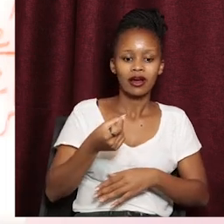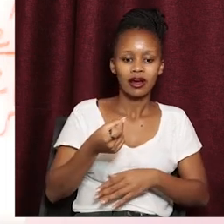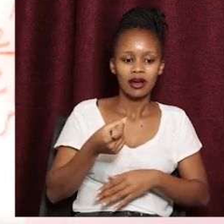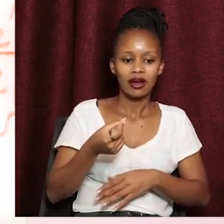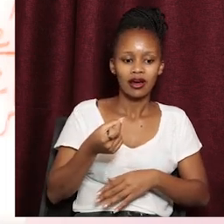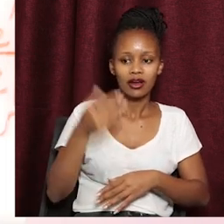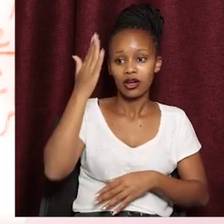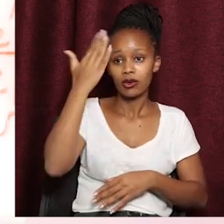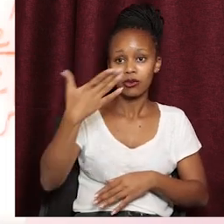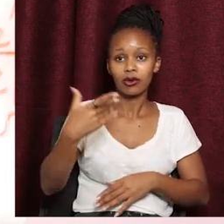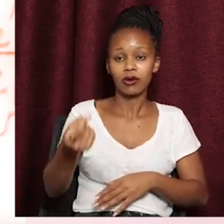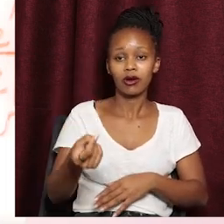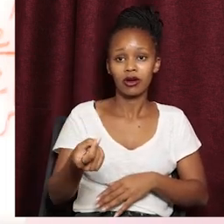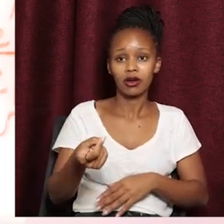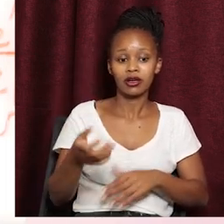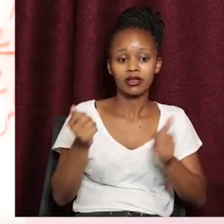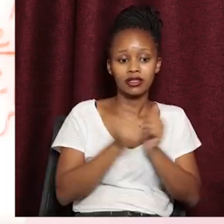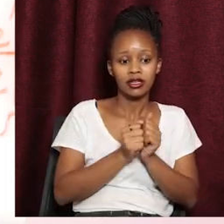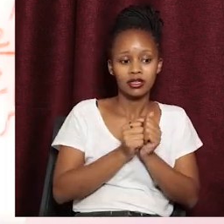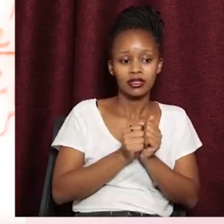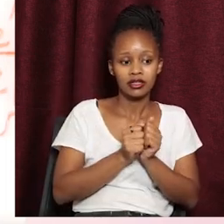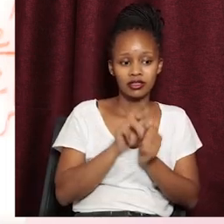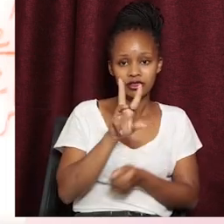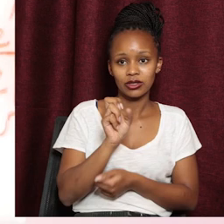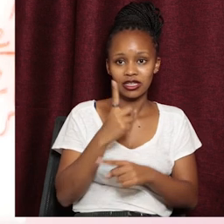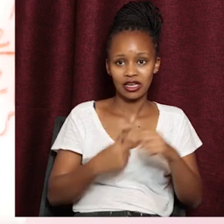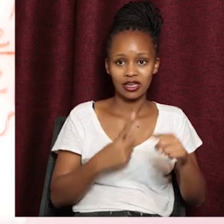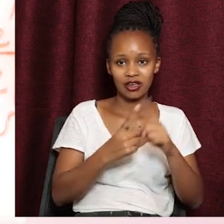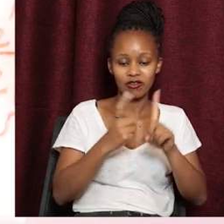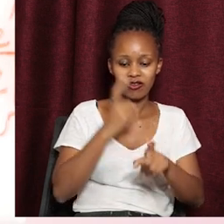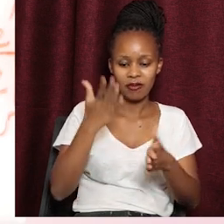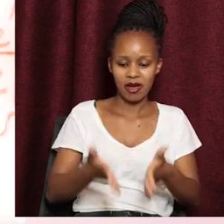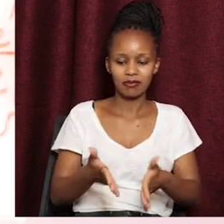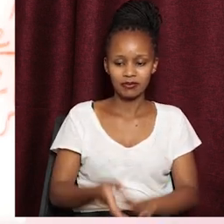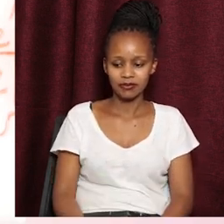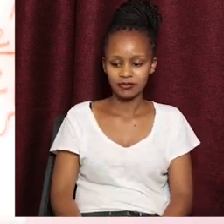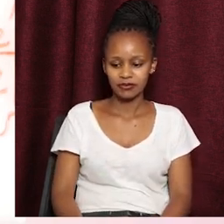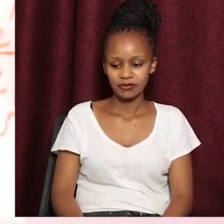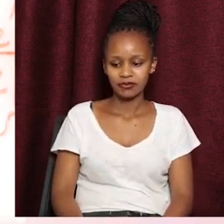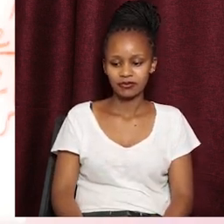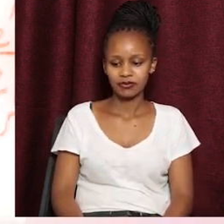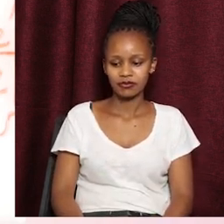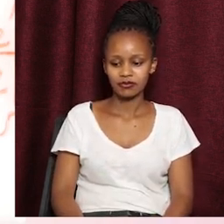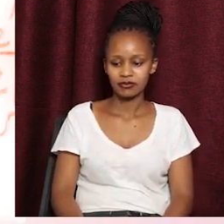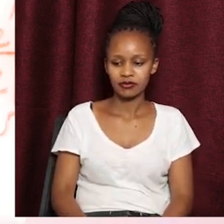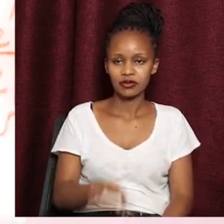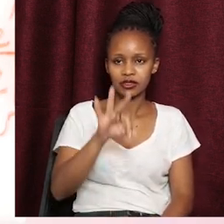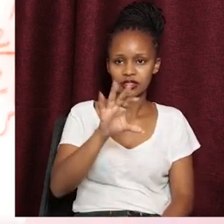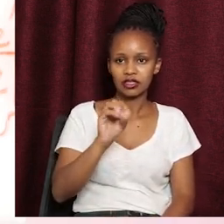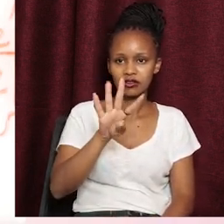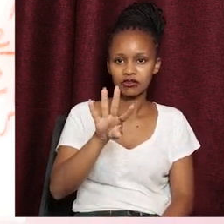10 or 20 years from now, or 30 or 40, we may want to